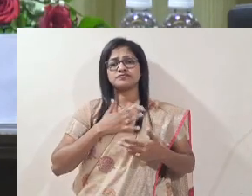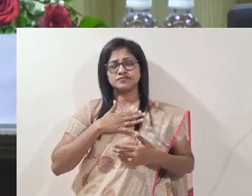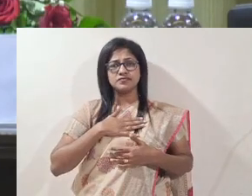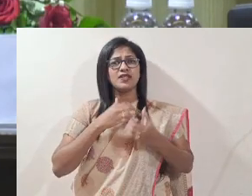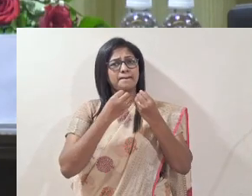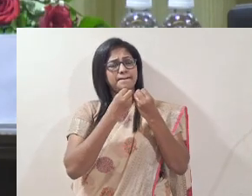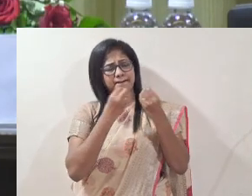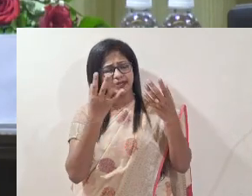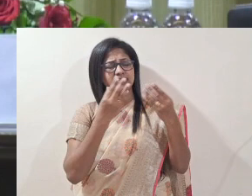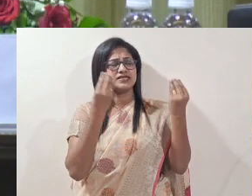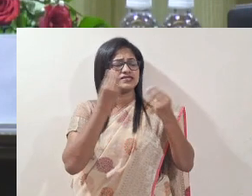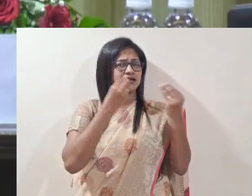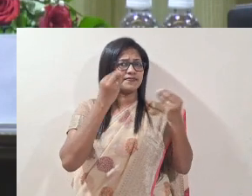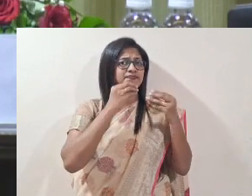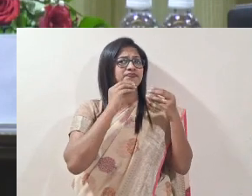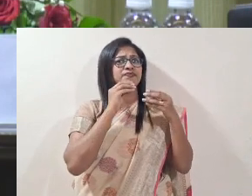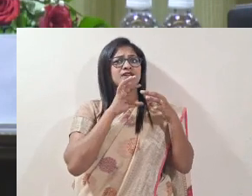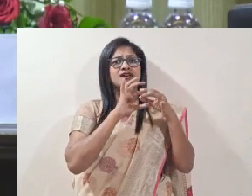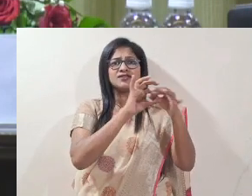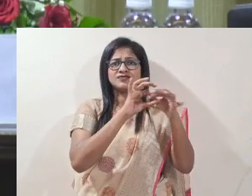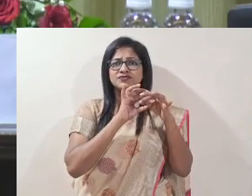other associated with